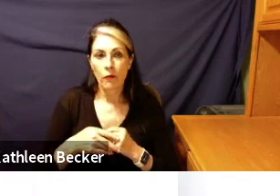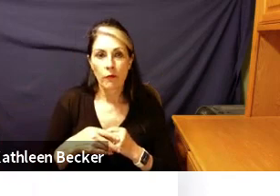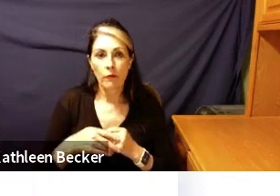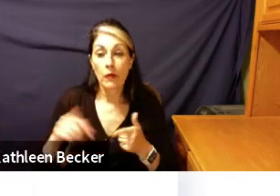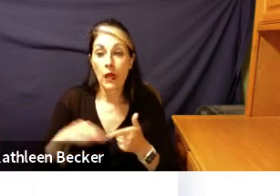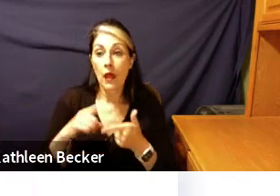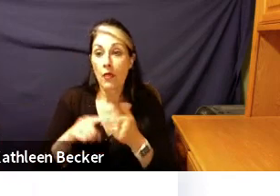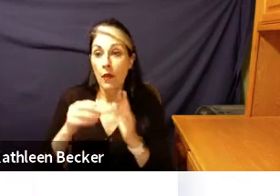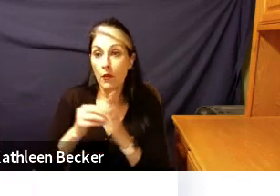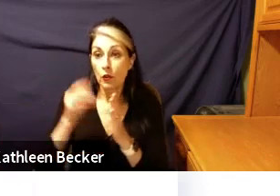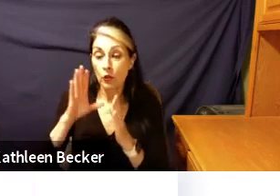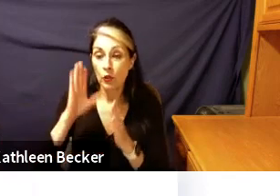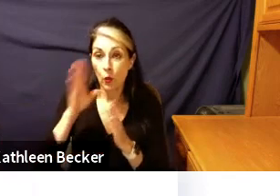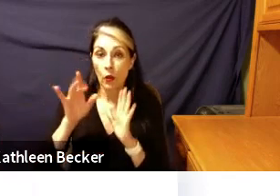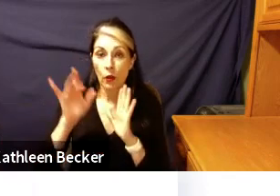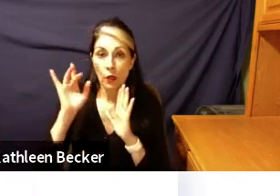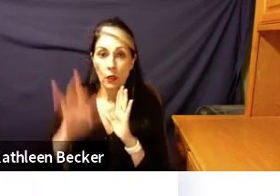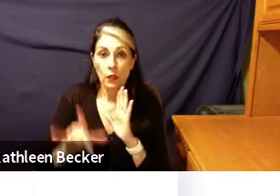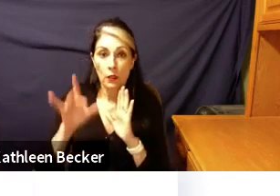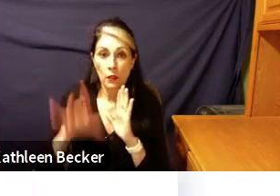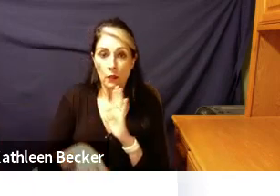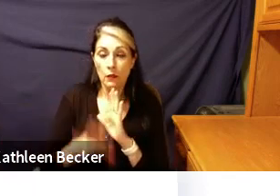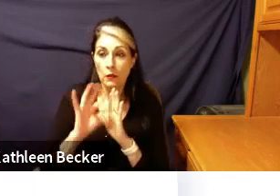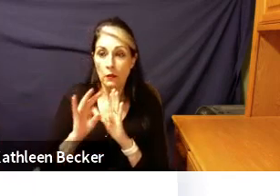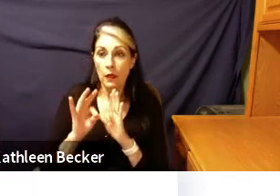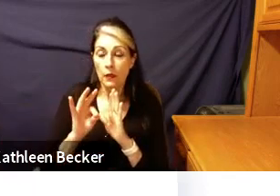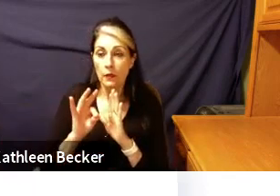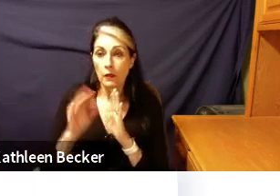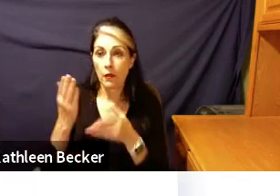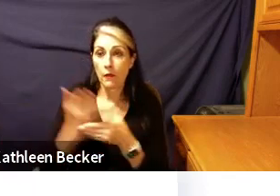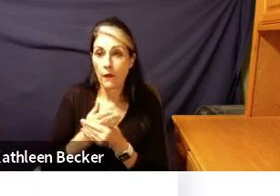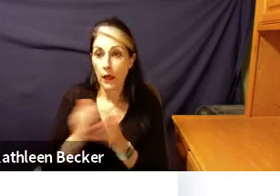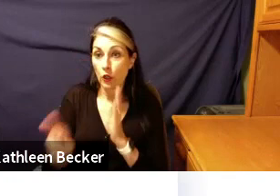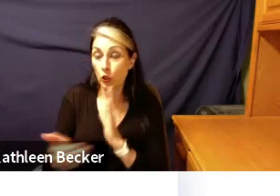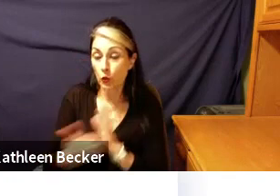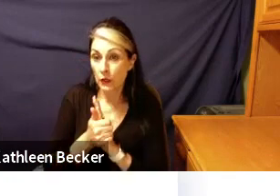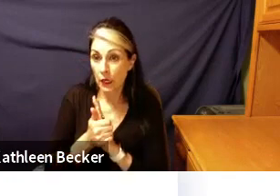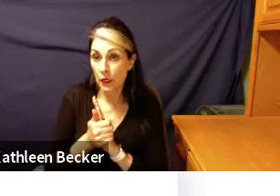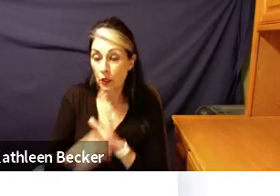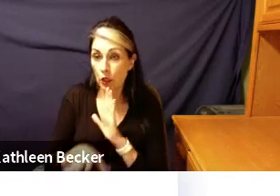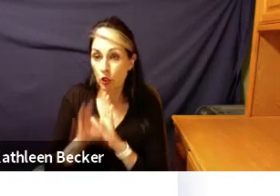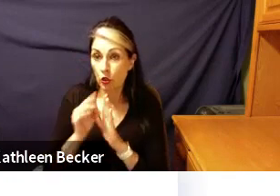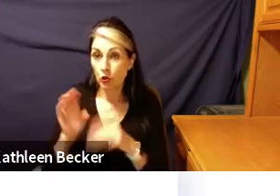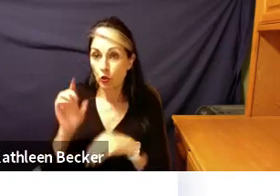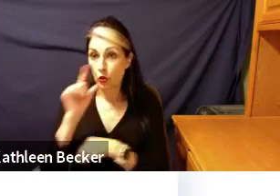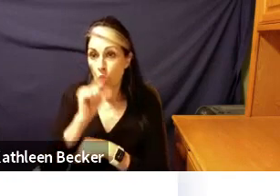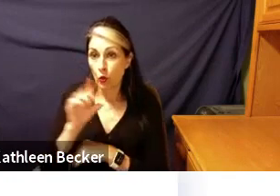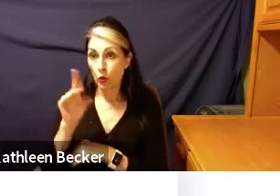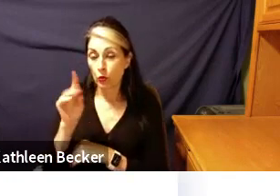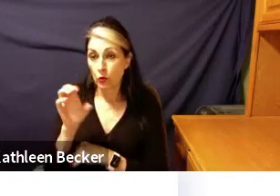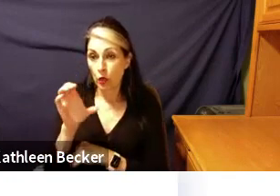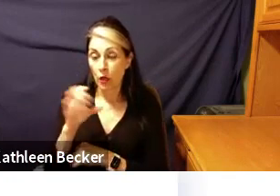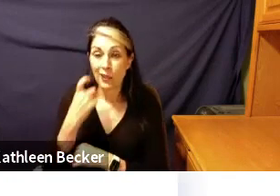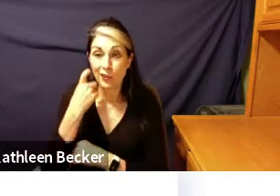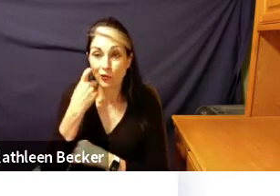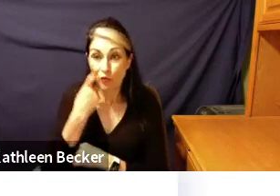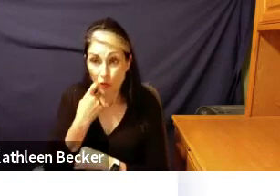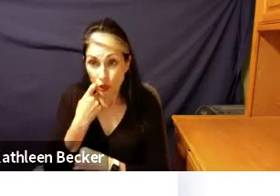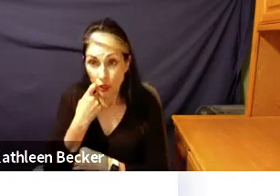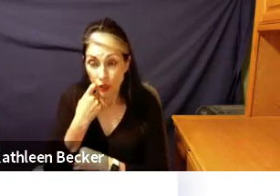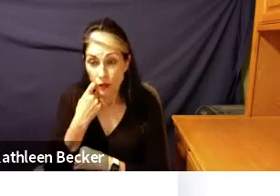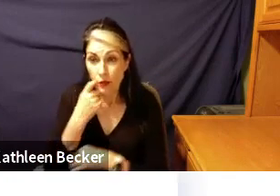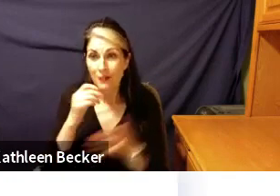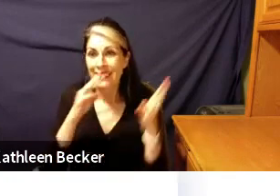Then the student will click Select the file to attach and choose the Google Doc that they